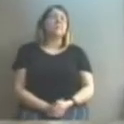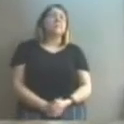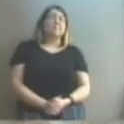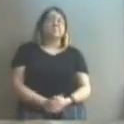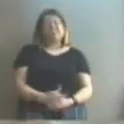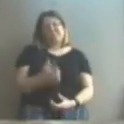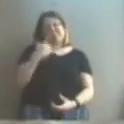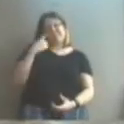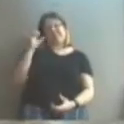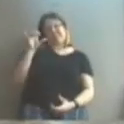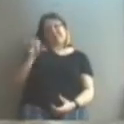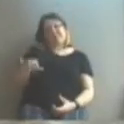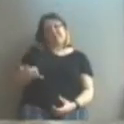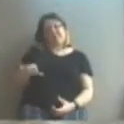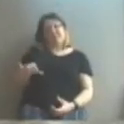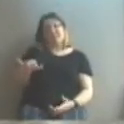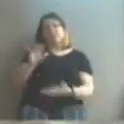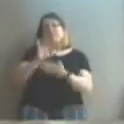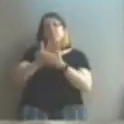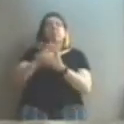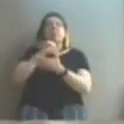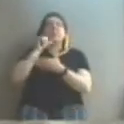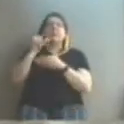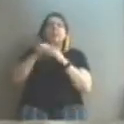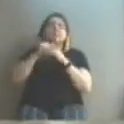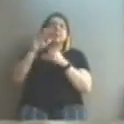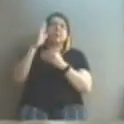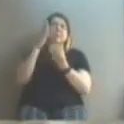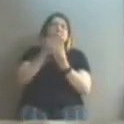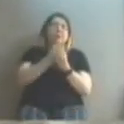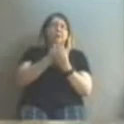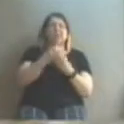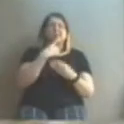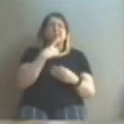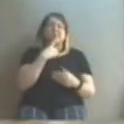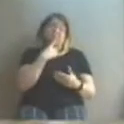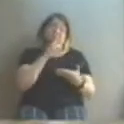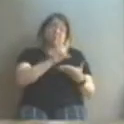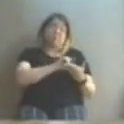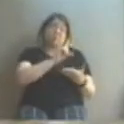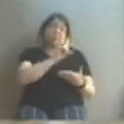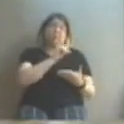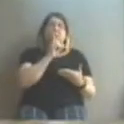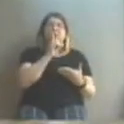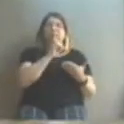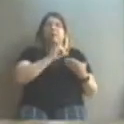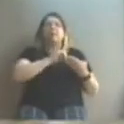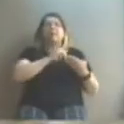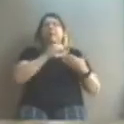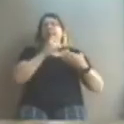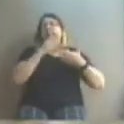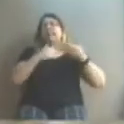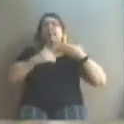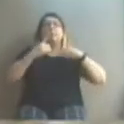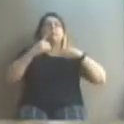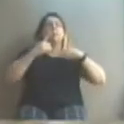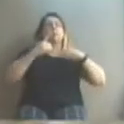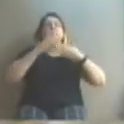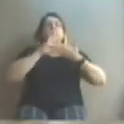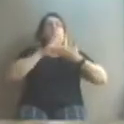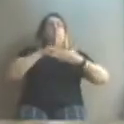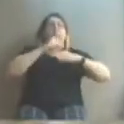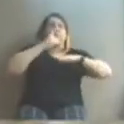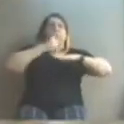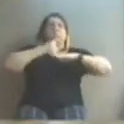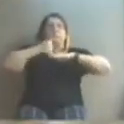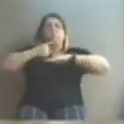Because of that, our schools didn't get sent a file and say, print this, and for days on end, in some cases, the school